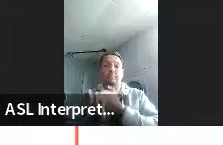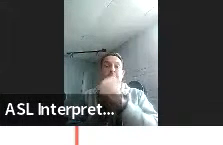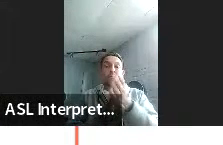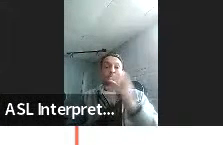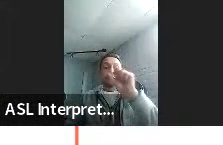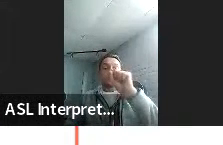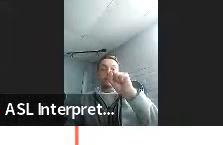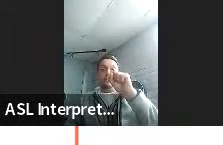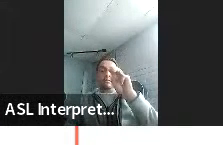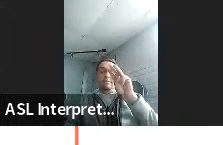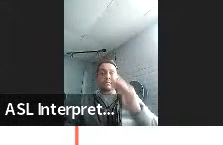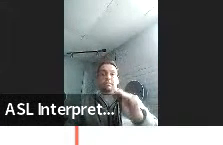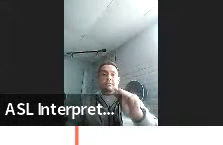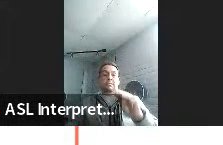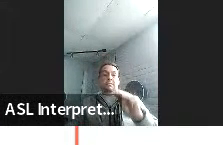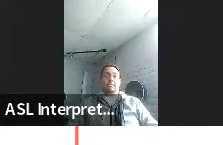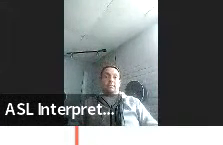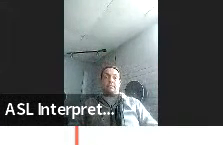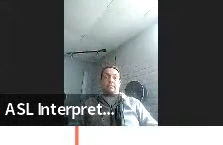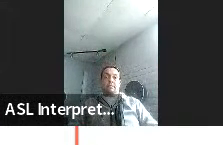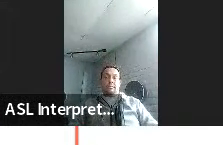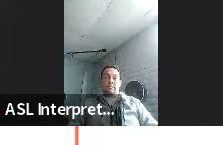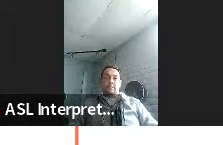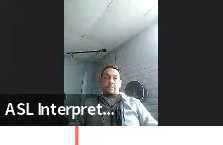you. Thank you. Thank you.